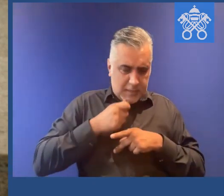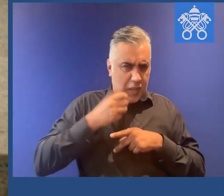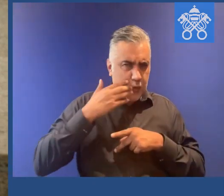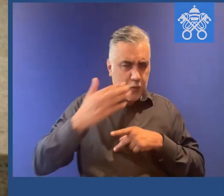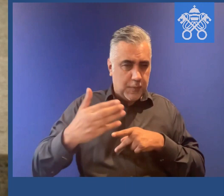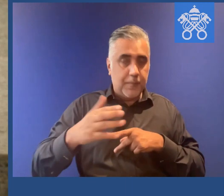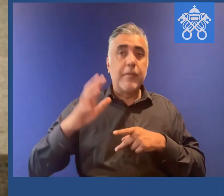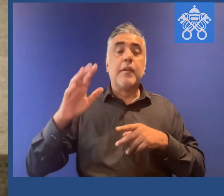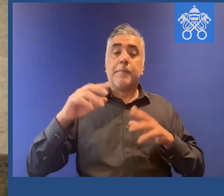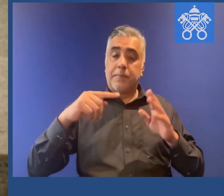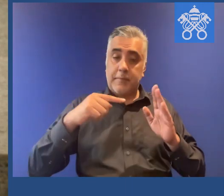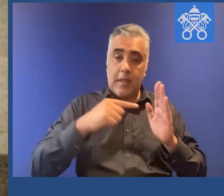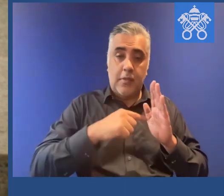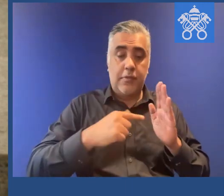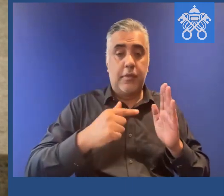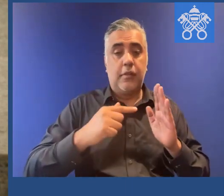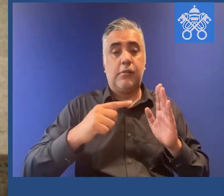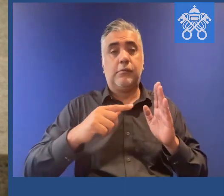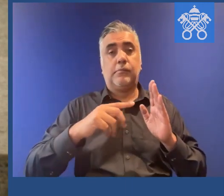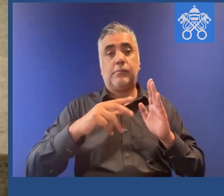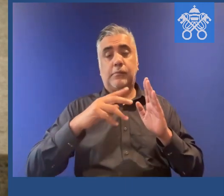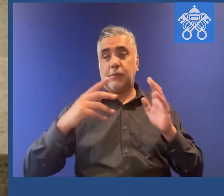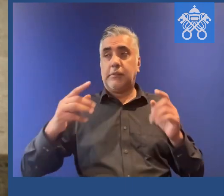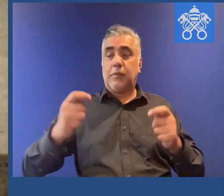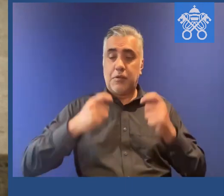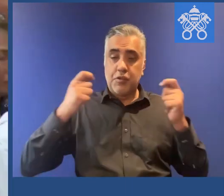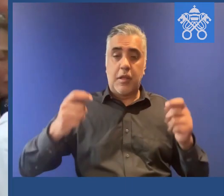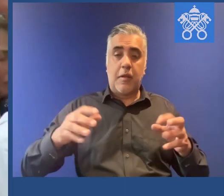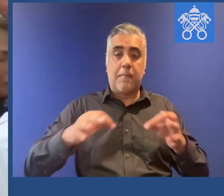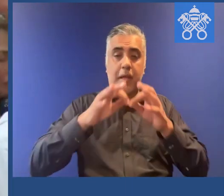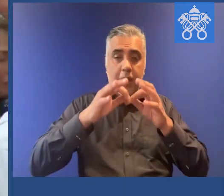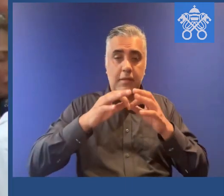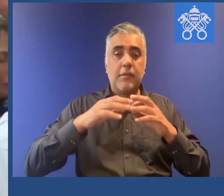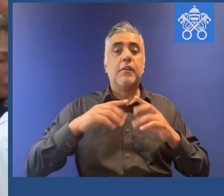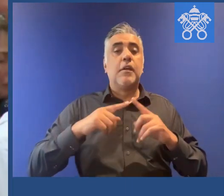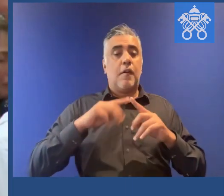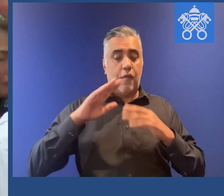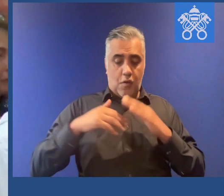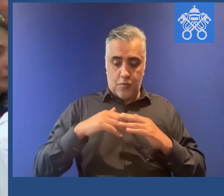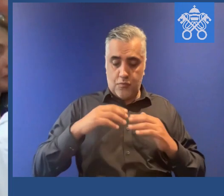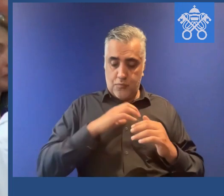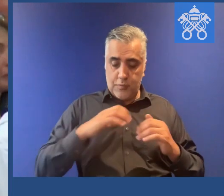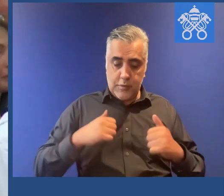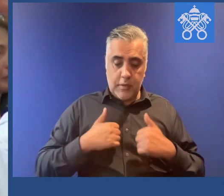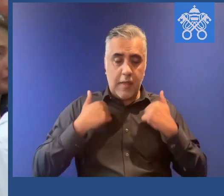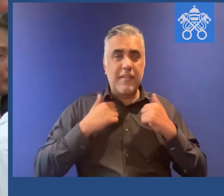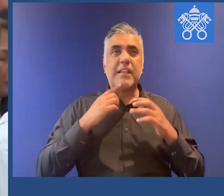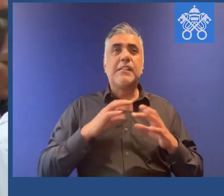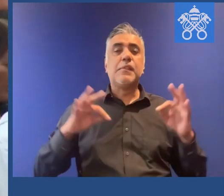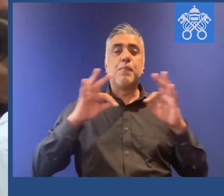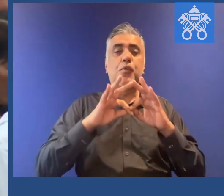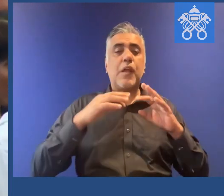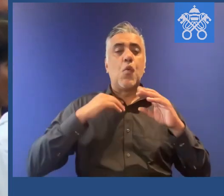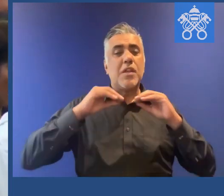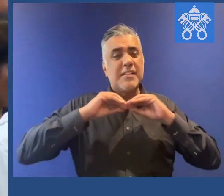In addition to the liturgy, and especially the celebration of Mass, the source and summit of Christian life, it is important